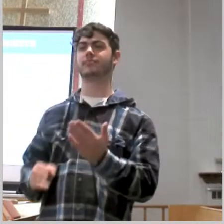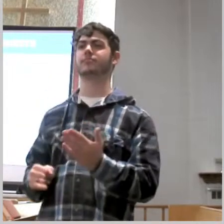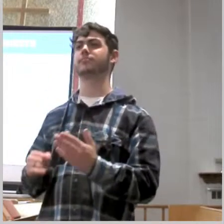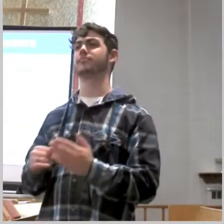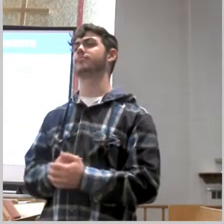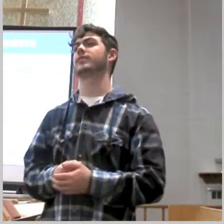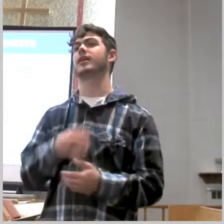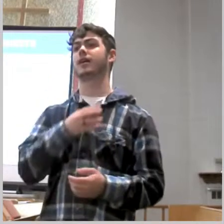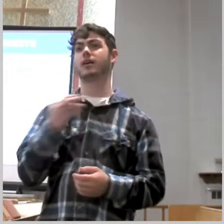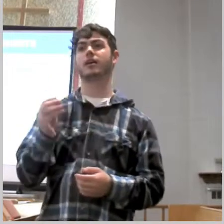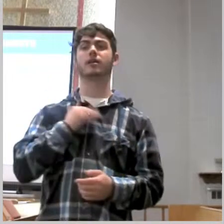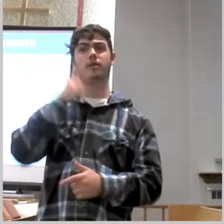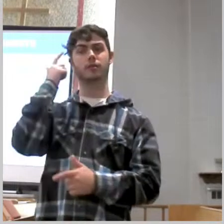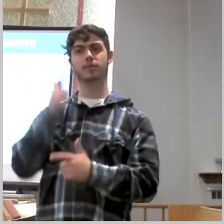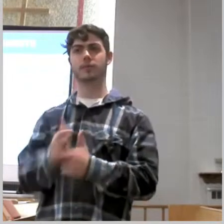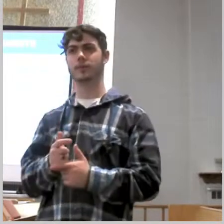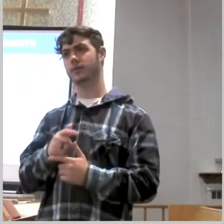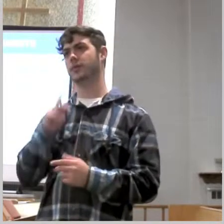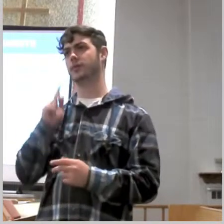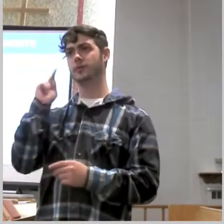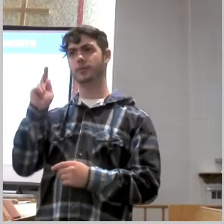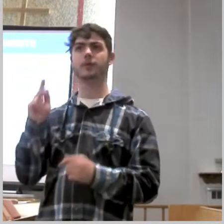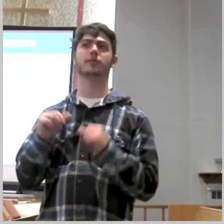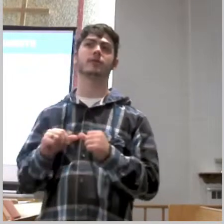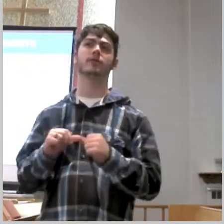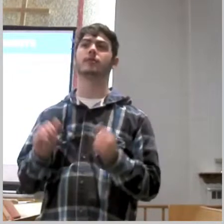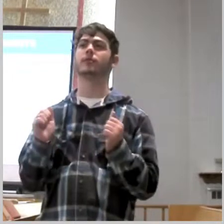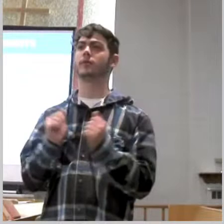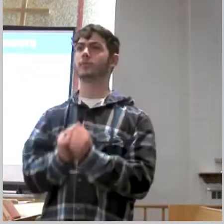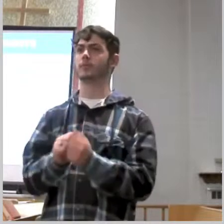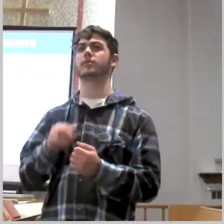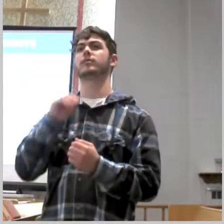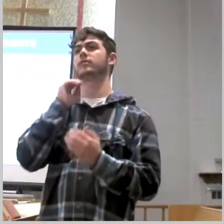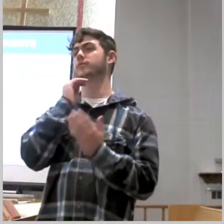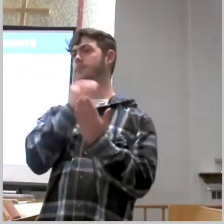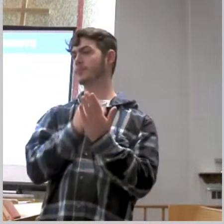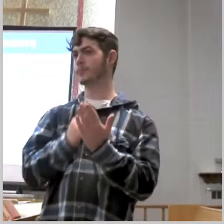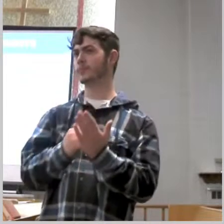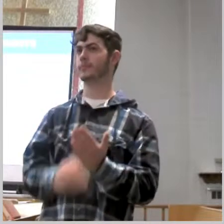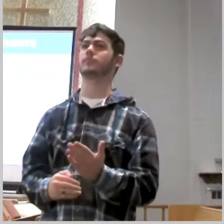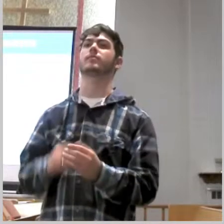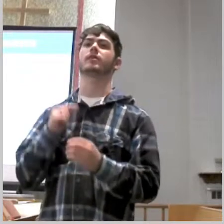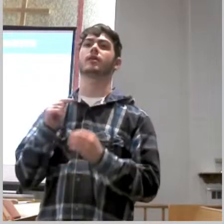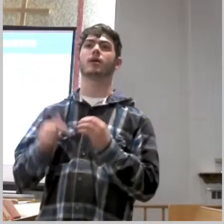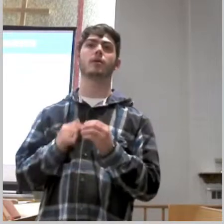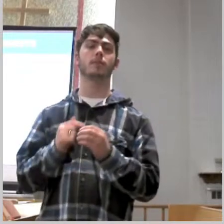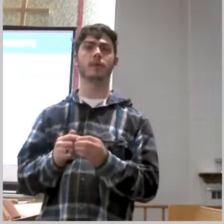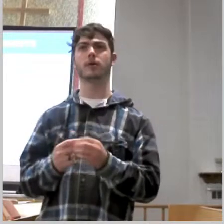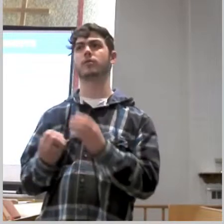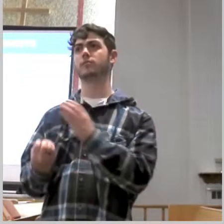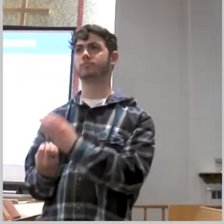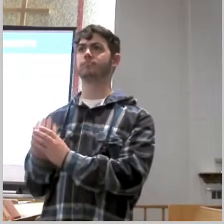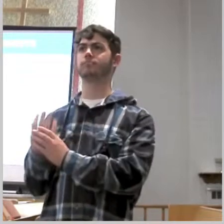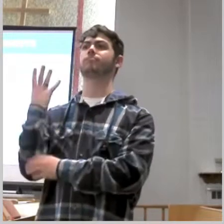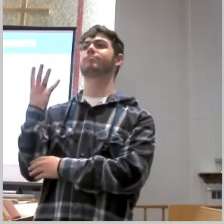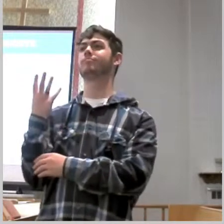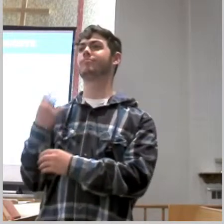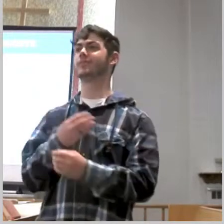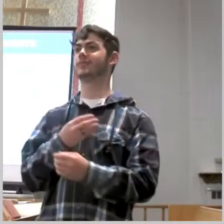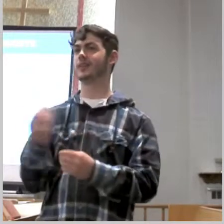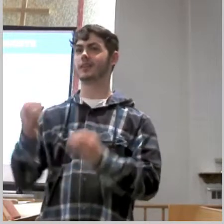Pedro, continuing with the Gateway series, the gateway to growth, right? Bringing us back to school with some kingdom